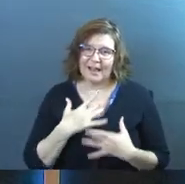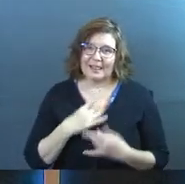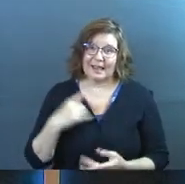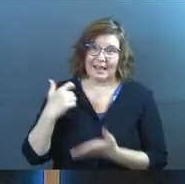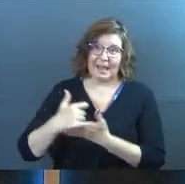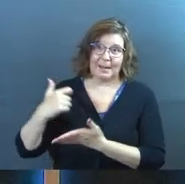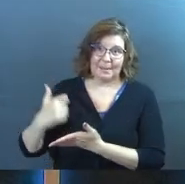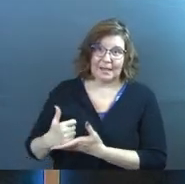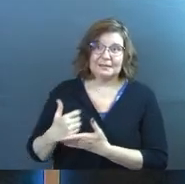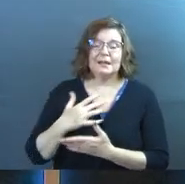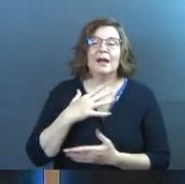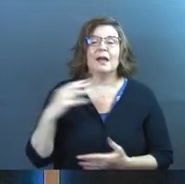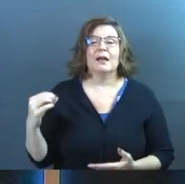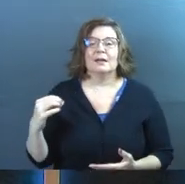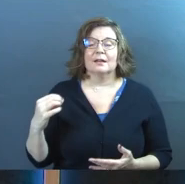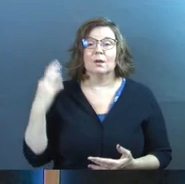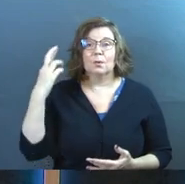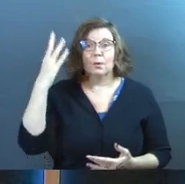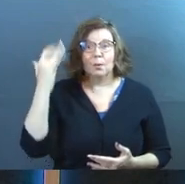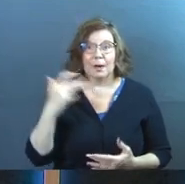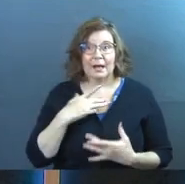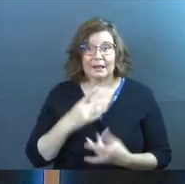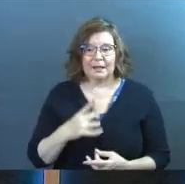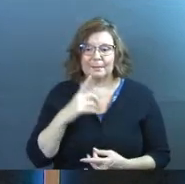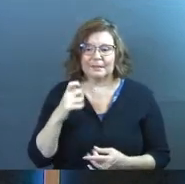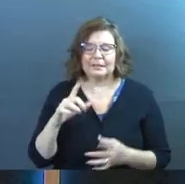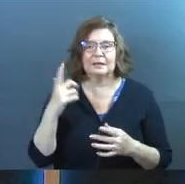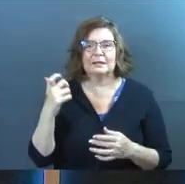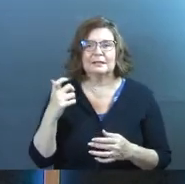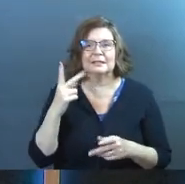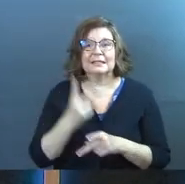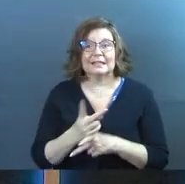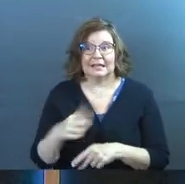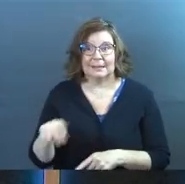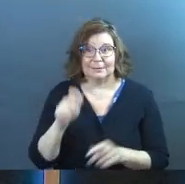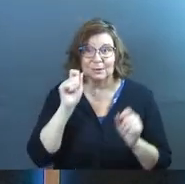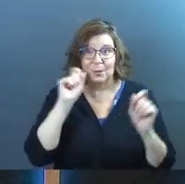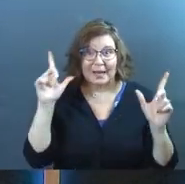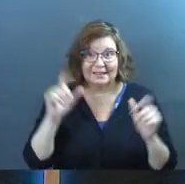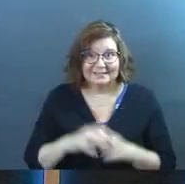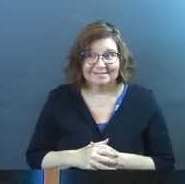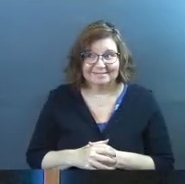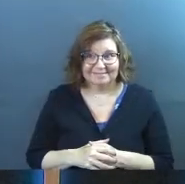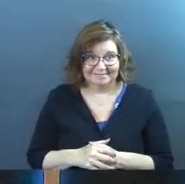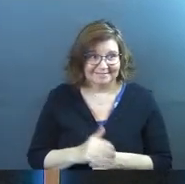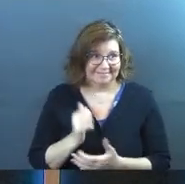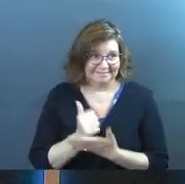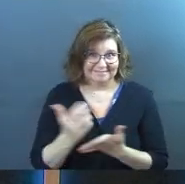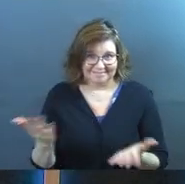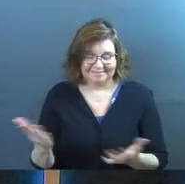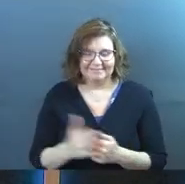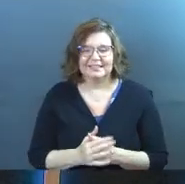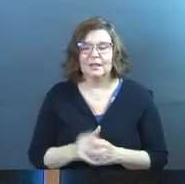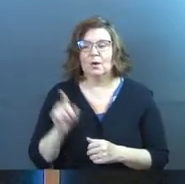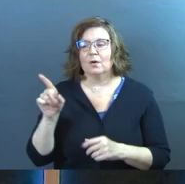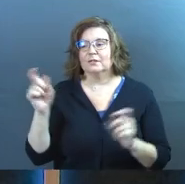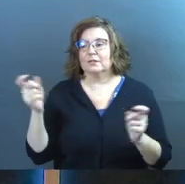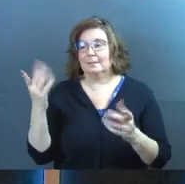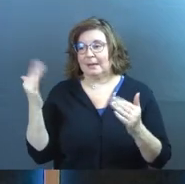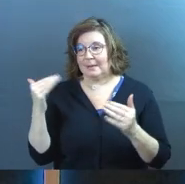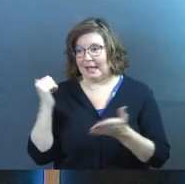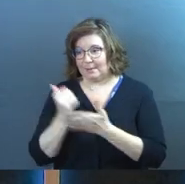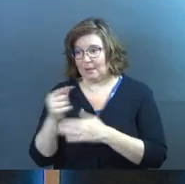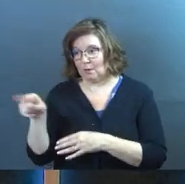like amens. And the reason I like amens is because it keeps you awake. Amen. So over in the gym, I